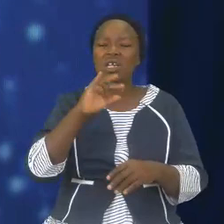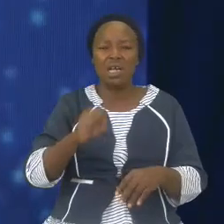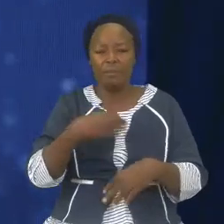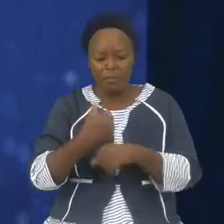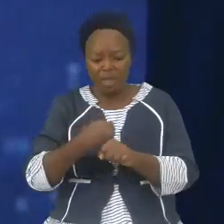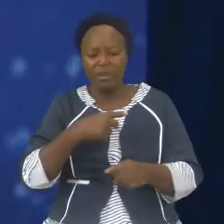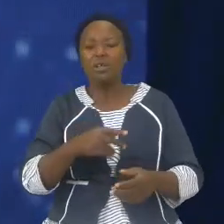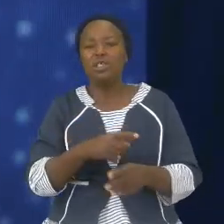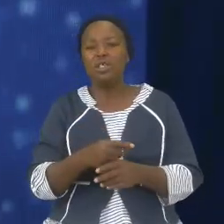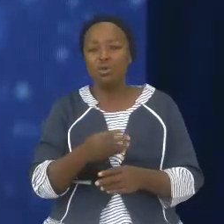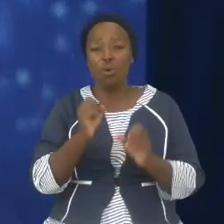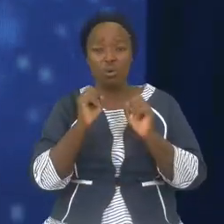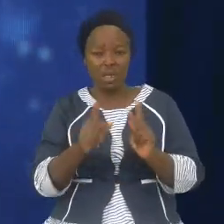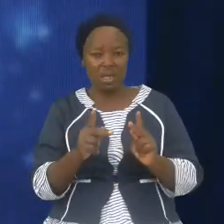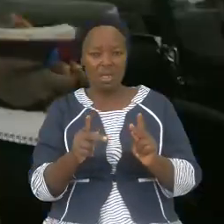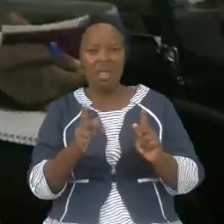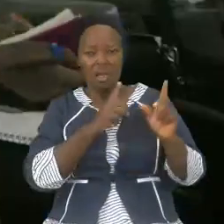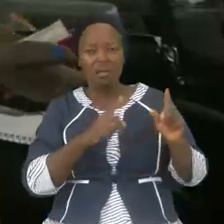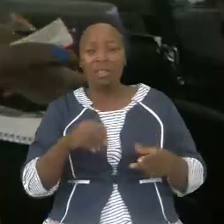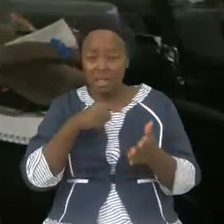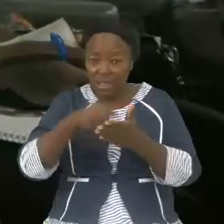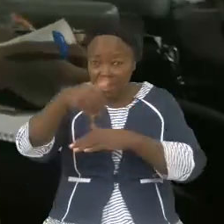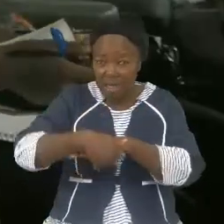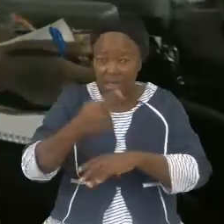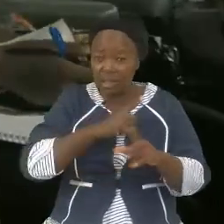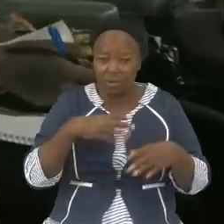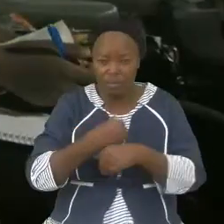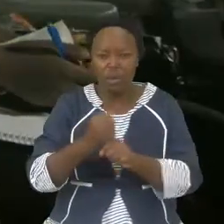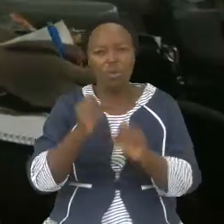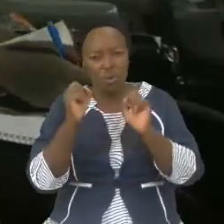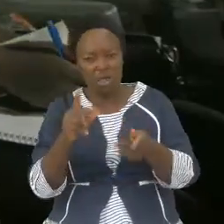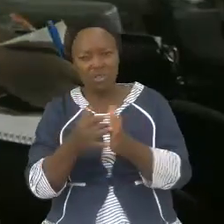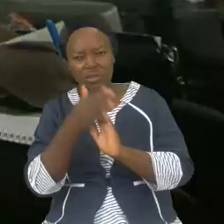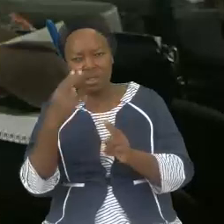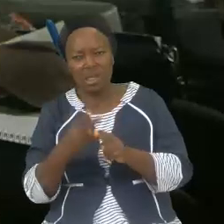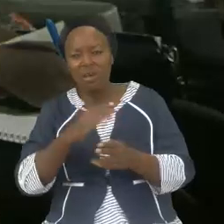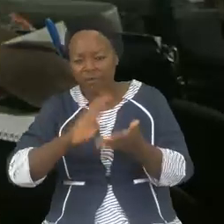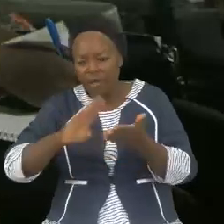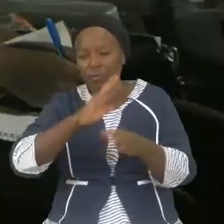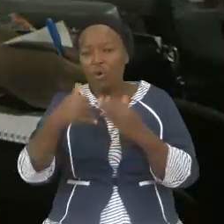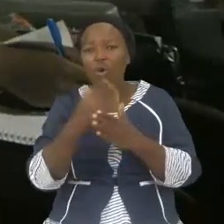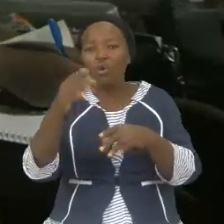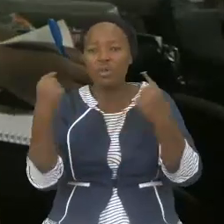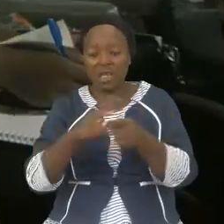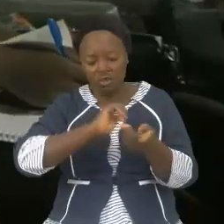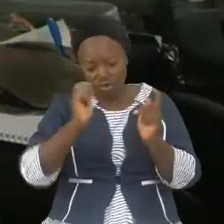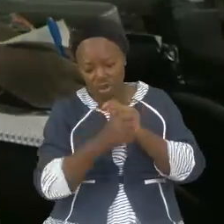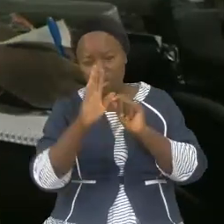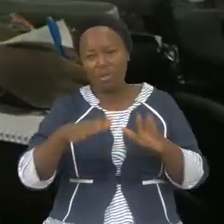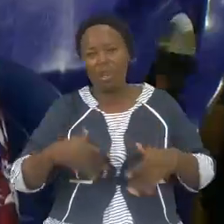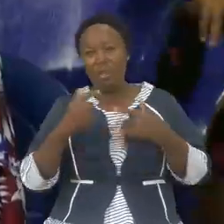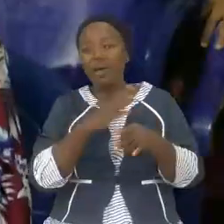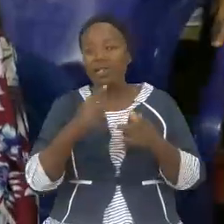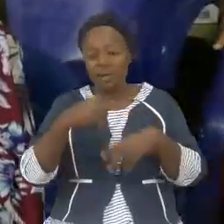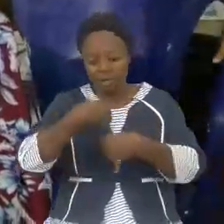just. Tonight, He'll make you just. He'll forgive your sin. He'll change your life. He'll make